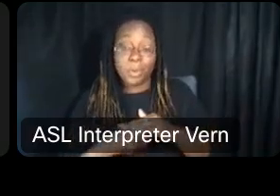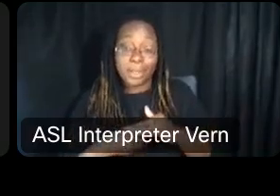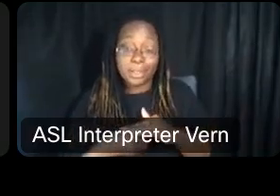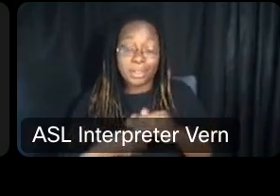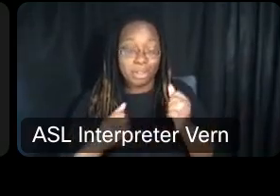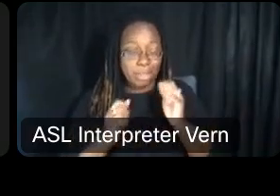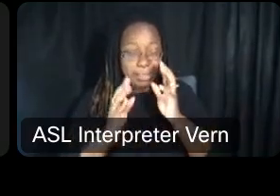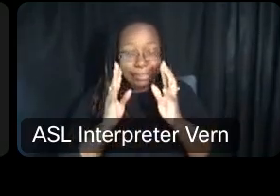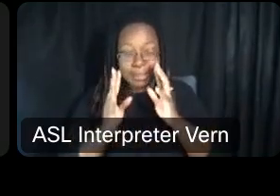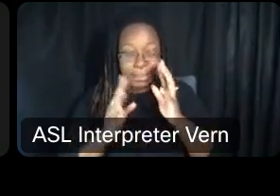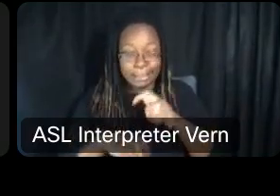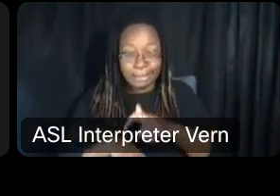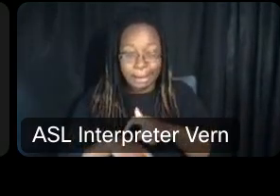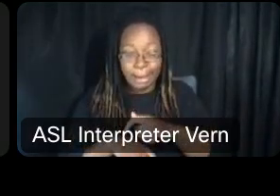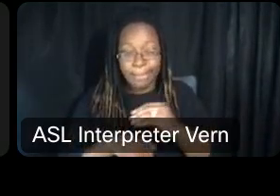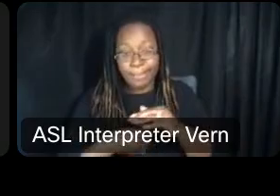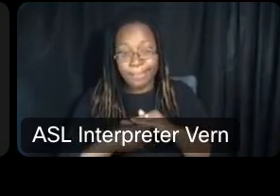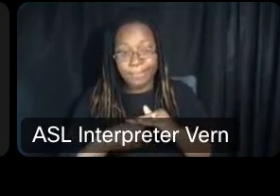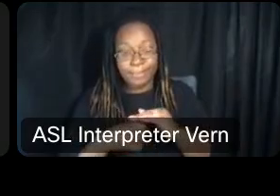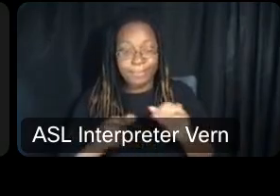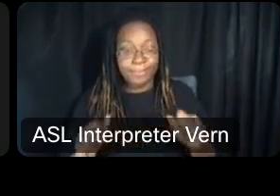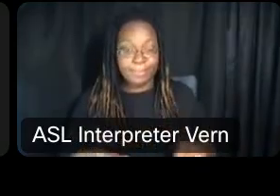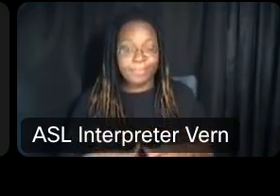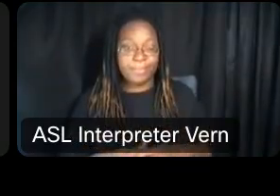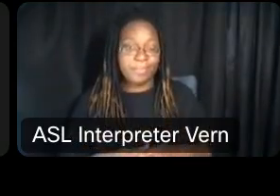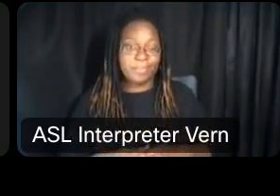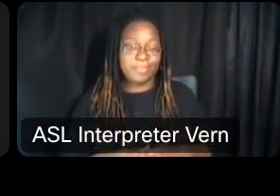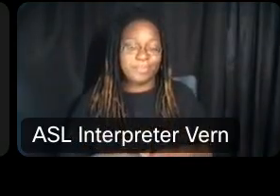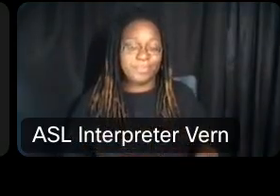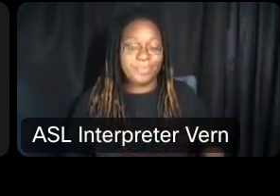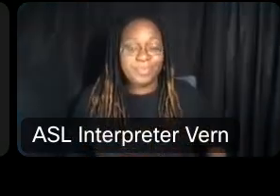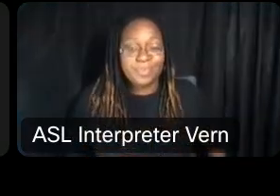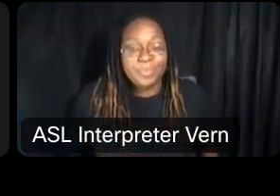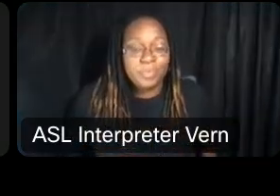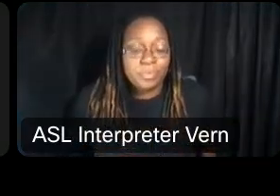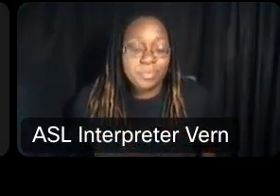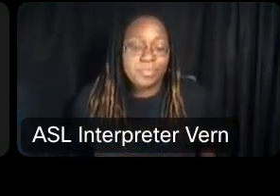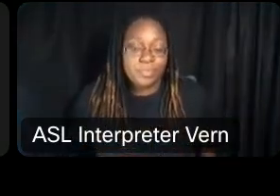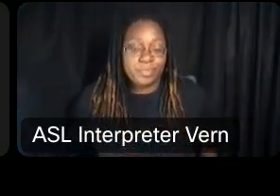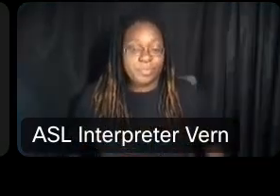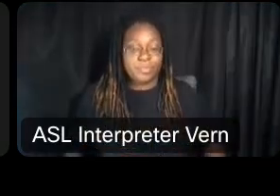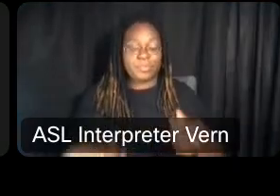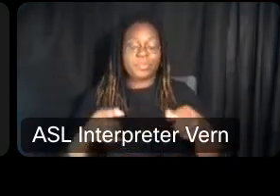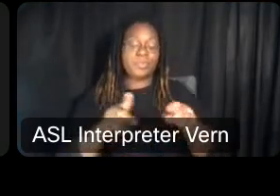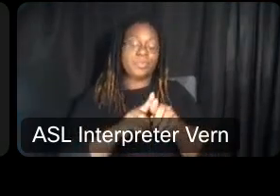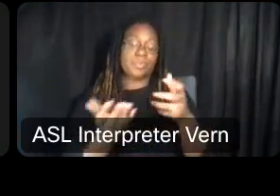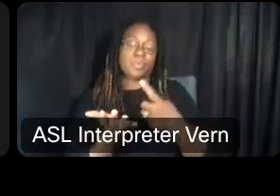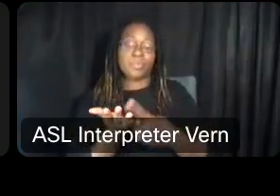around times and locations. We also want to discuss options for keeping